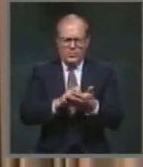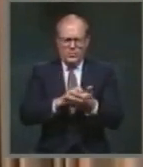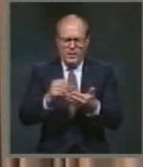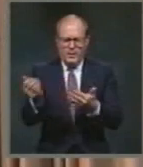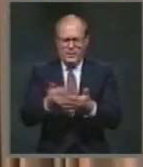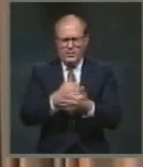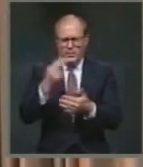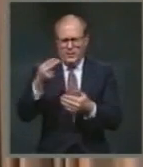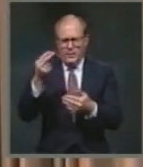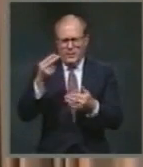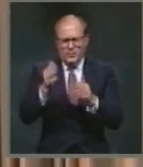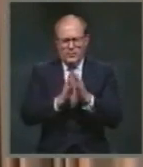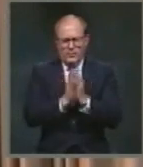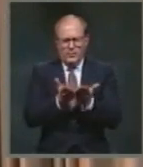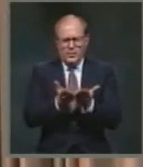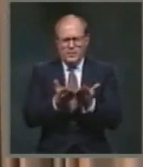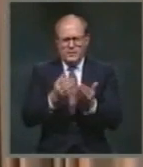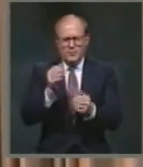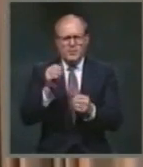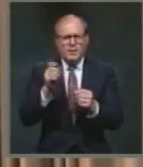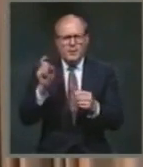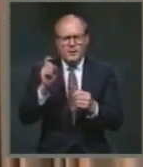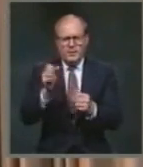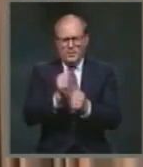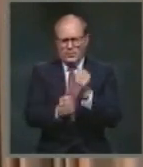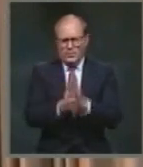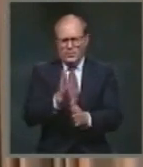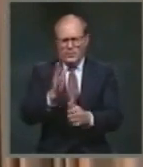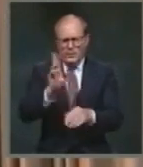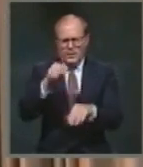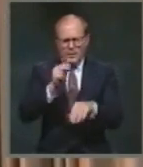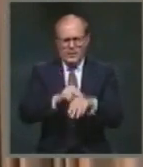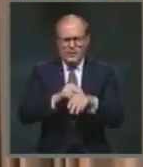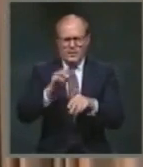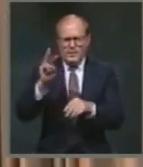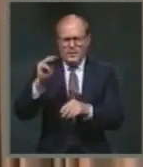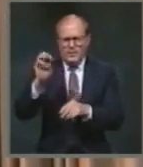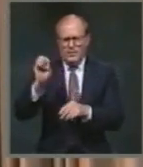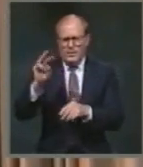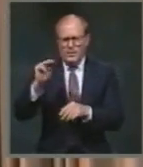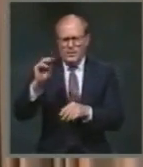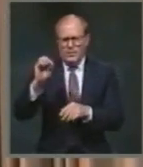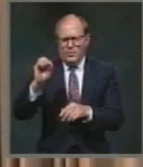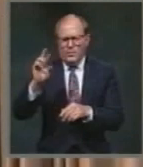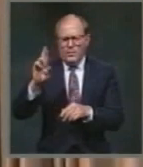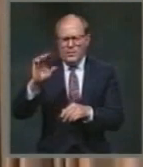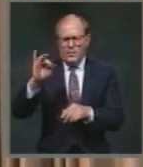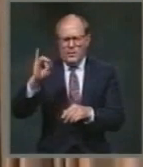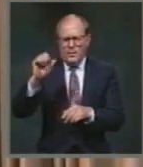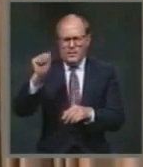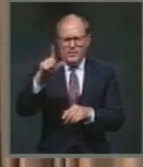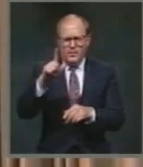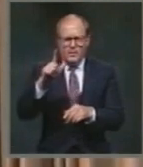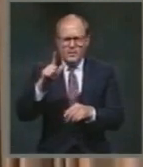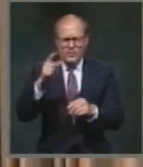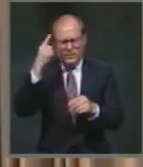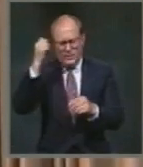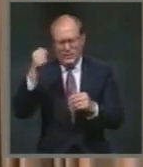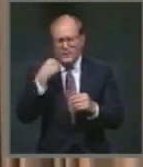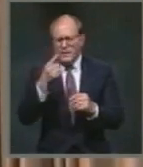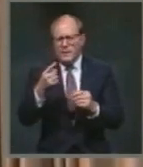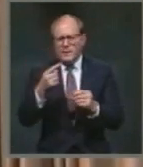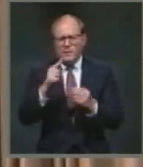also necessary to destroy the nation's memorials, because they tell the story of a nation's glorious past,